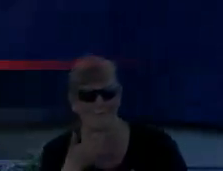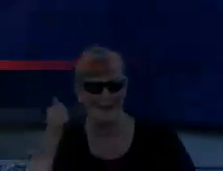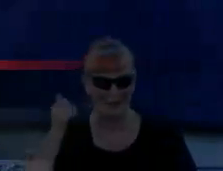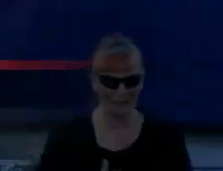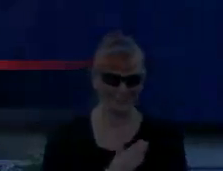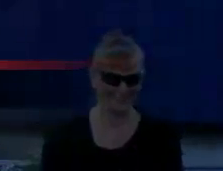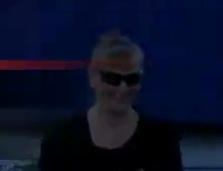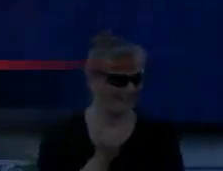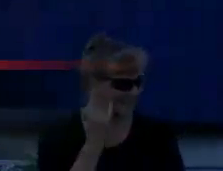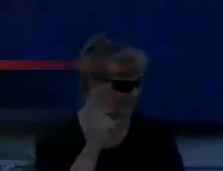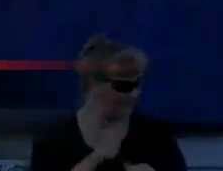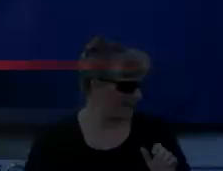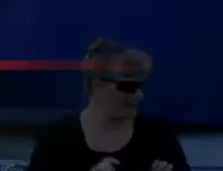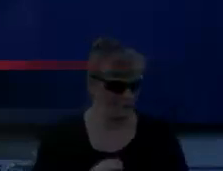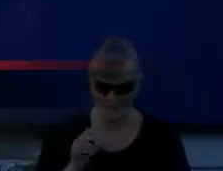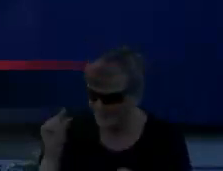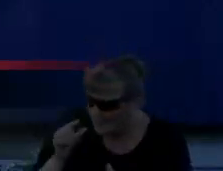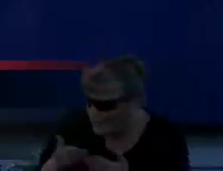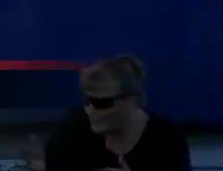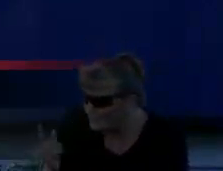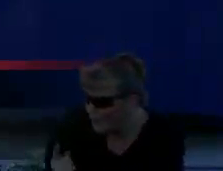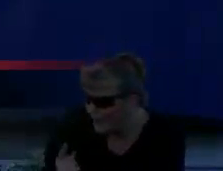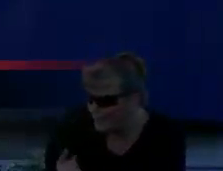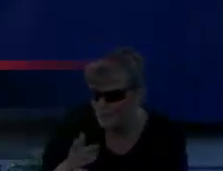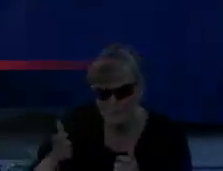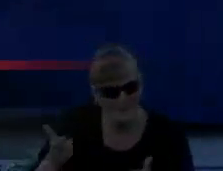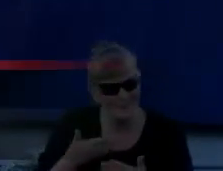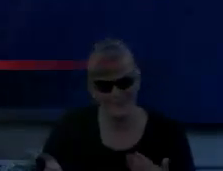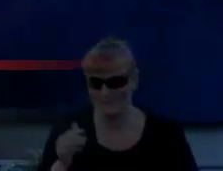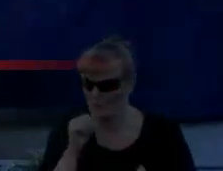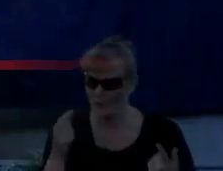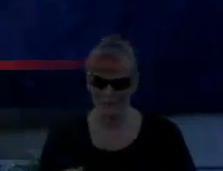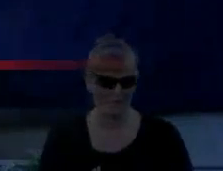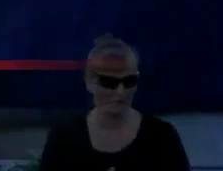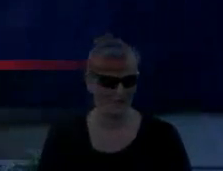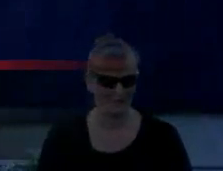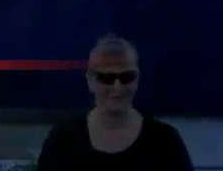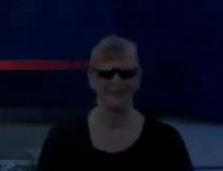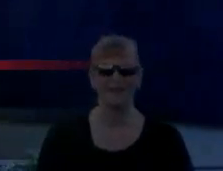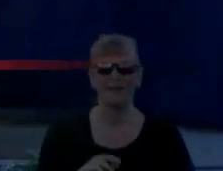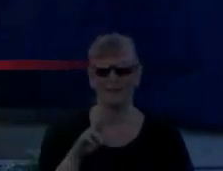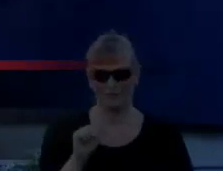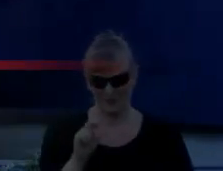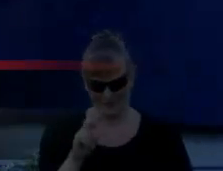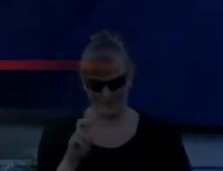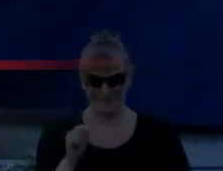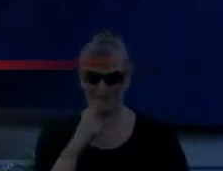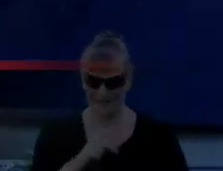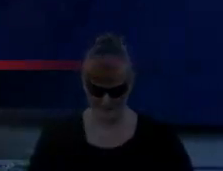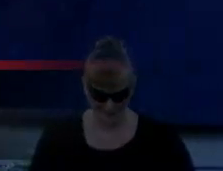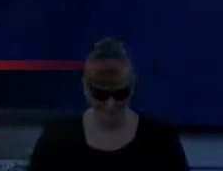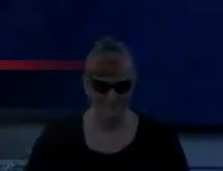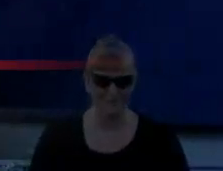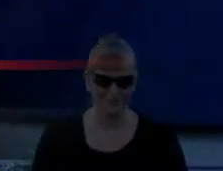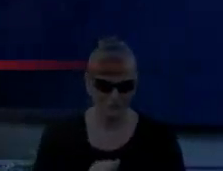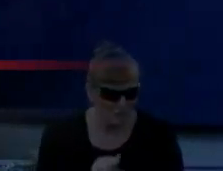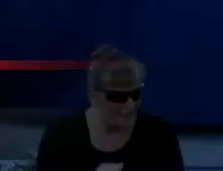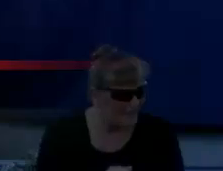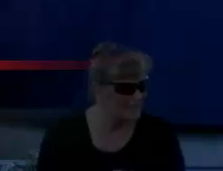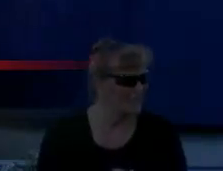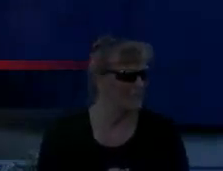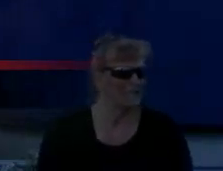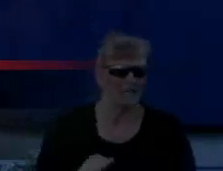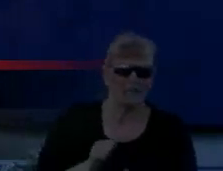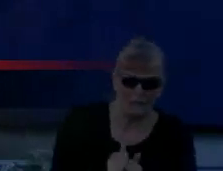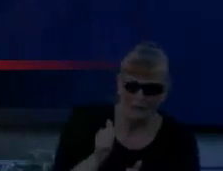right, you'll never do the big things right. Admiral McRaven says that in Navy SEAL training, the long hikes, freezing